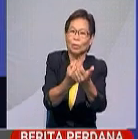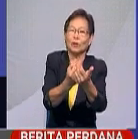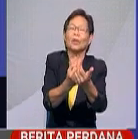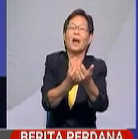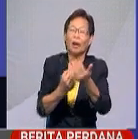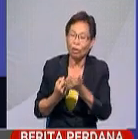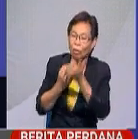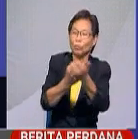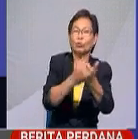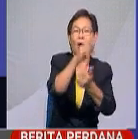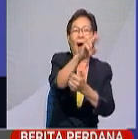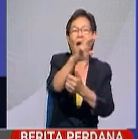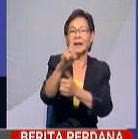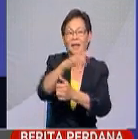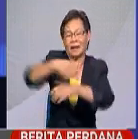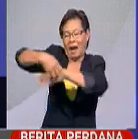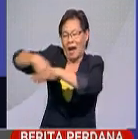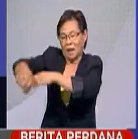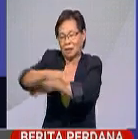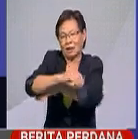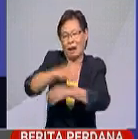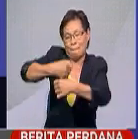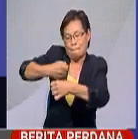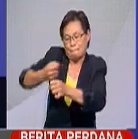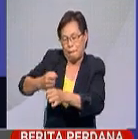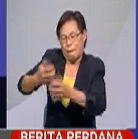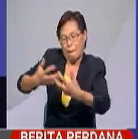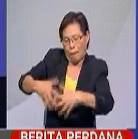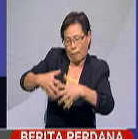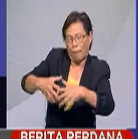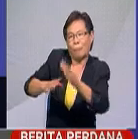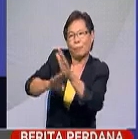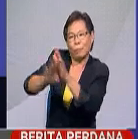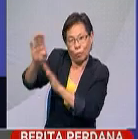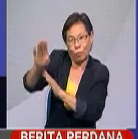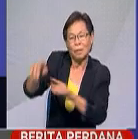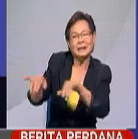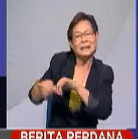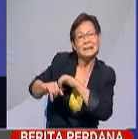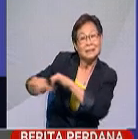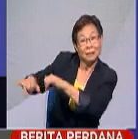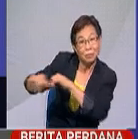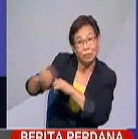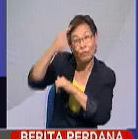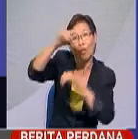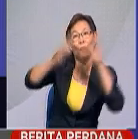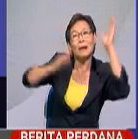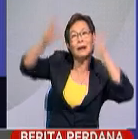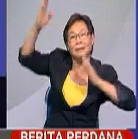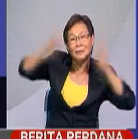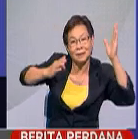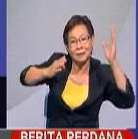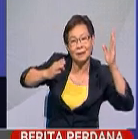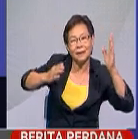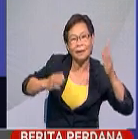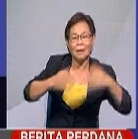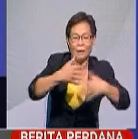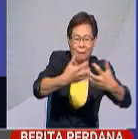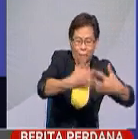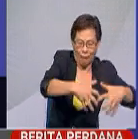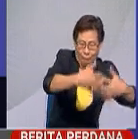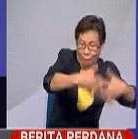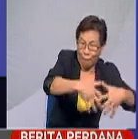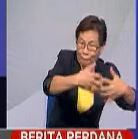R&D, exports, and productivity growth. Similarly, for Malaysia, the